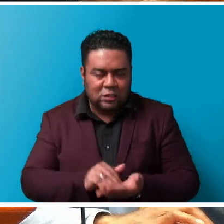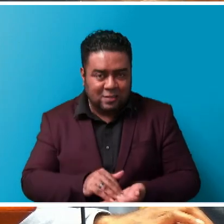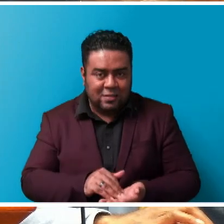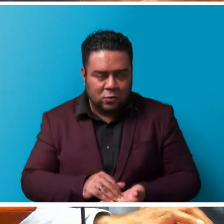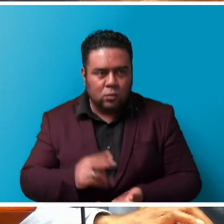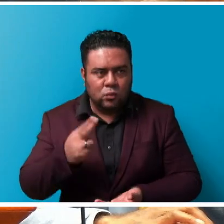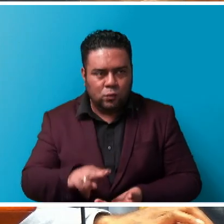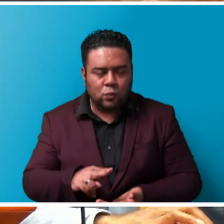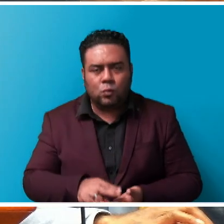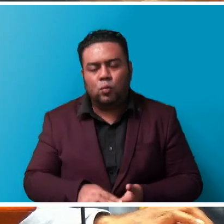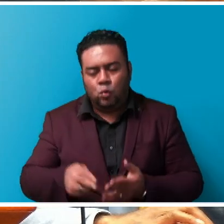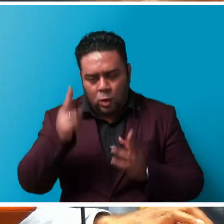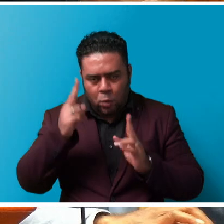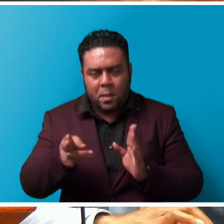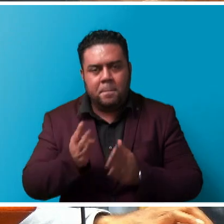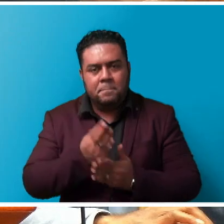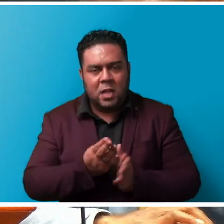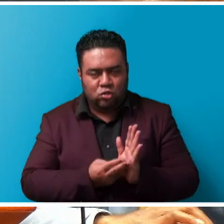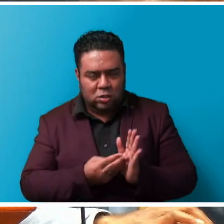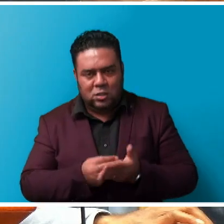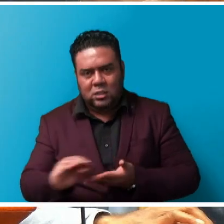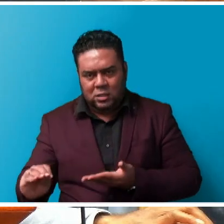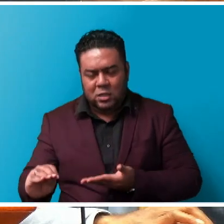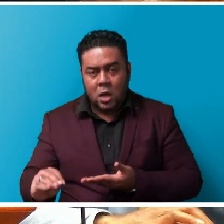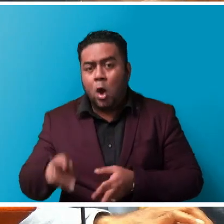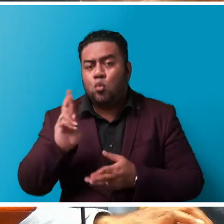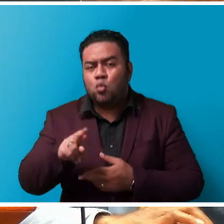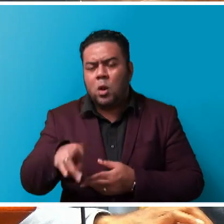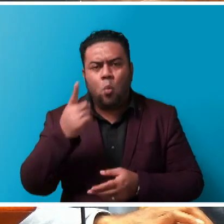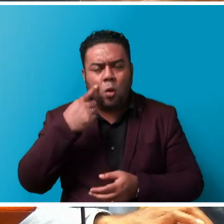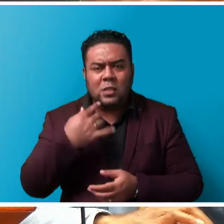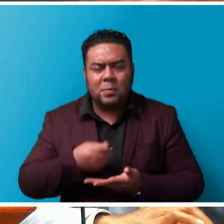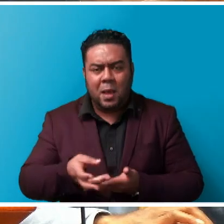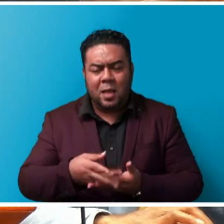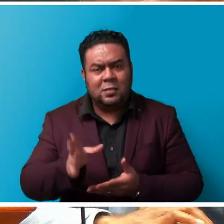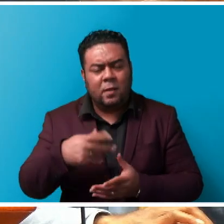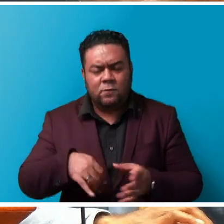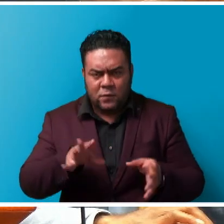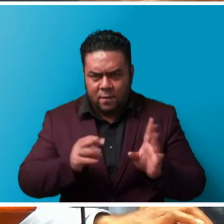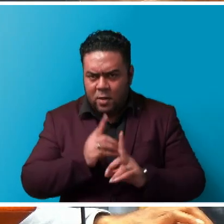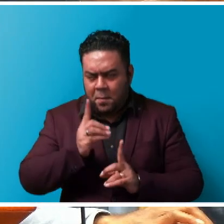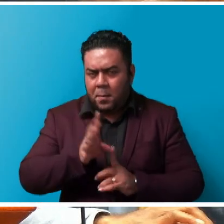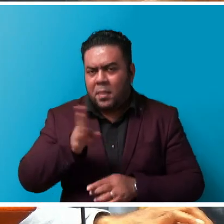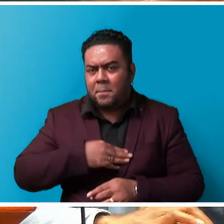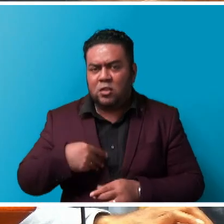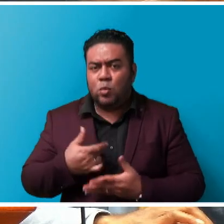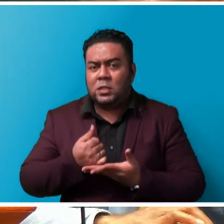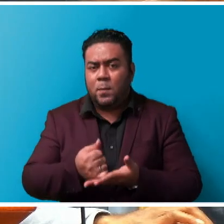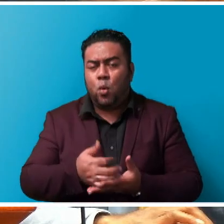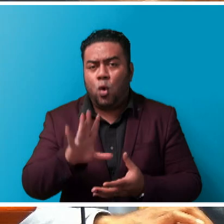the regular budget. So a rural water supply and sanitation master plan is currently being developed by the ministry with the support of